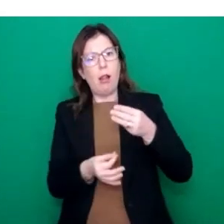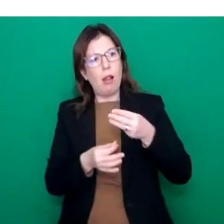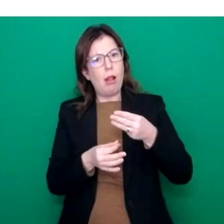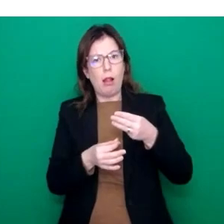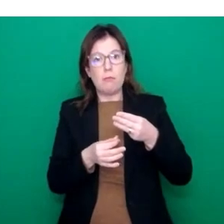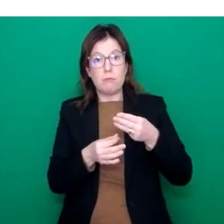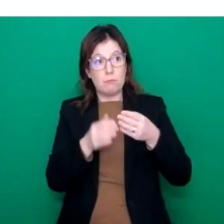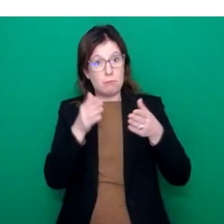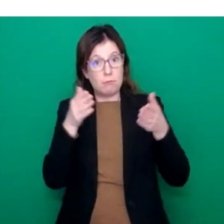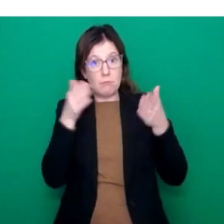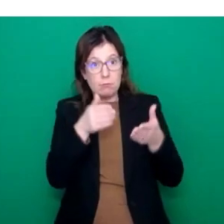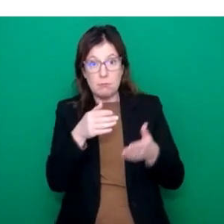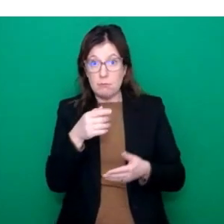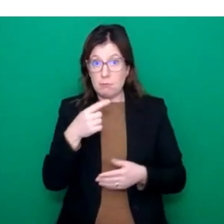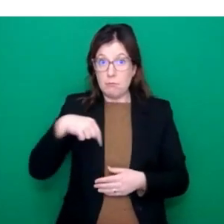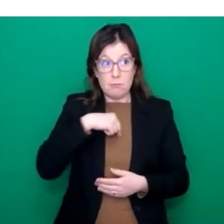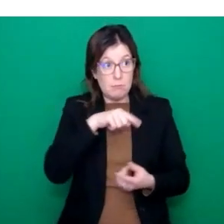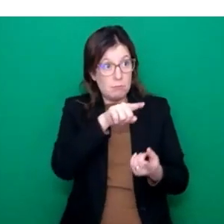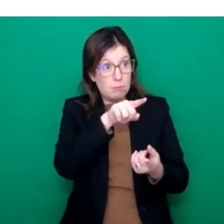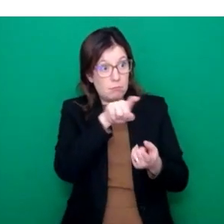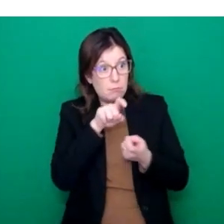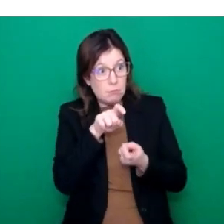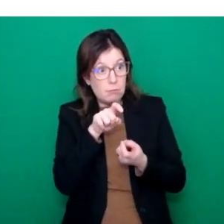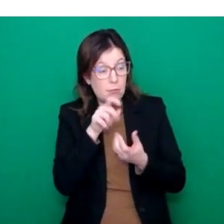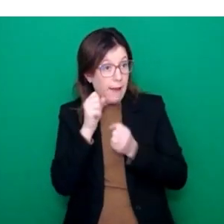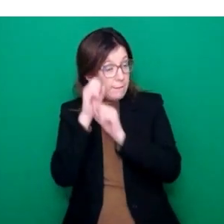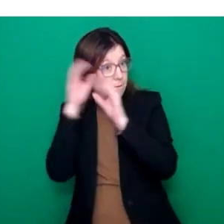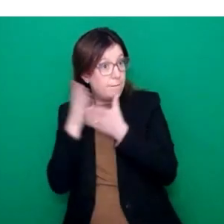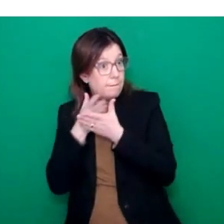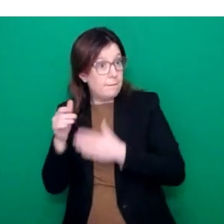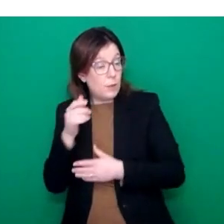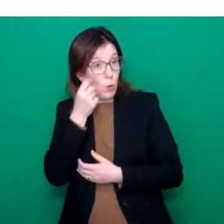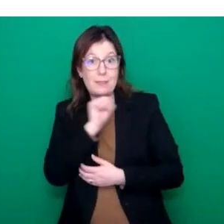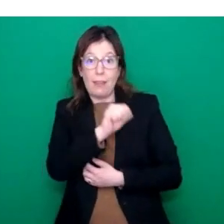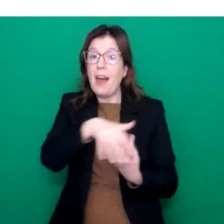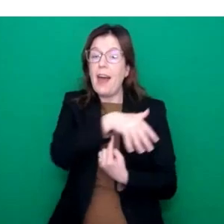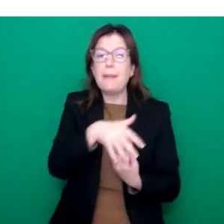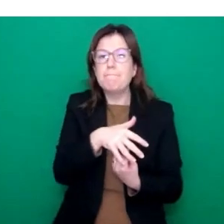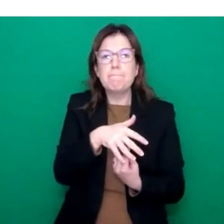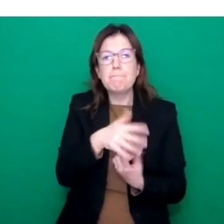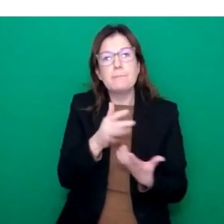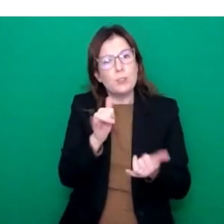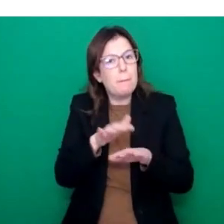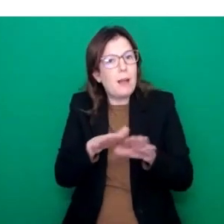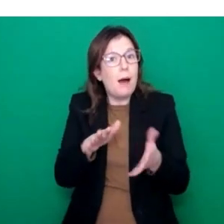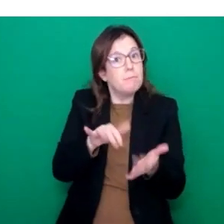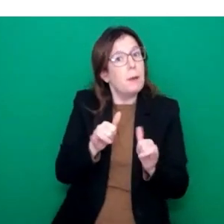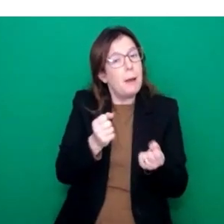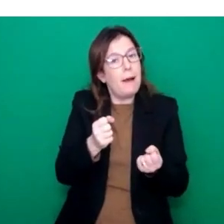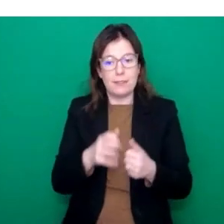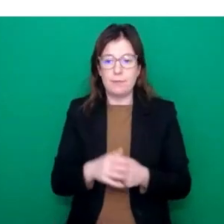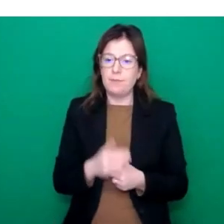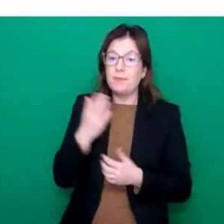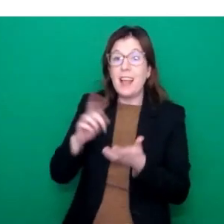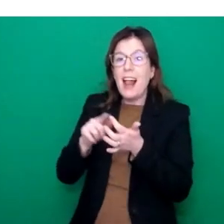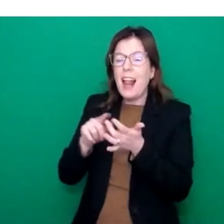we find out enough about that to be able to really understand some of those things. Leila, I think I'm going to pass over to you as well to hear your